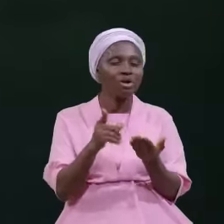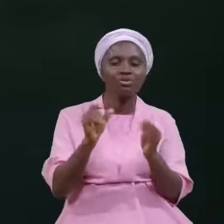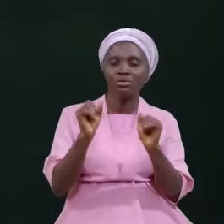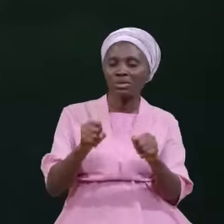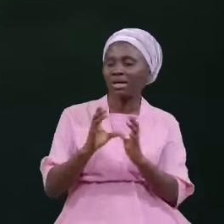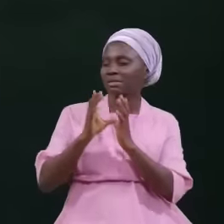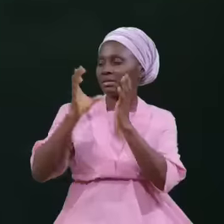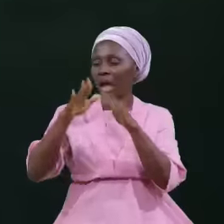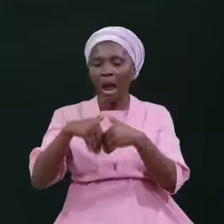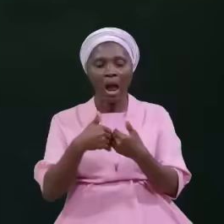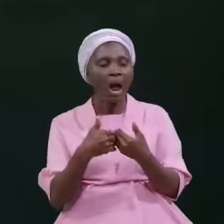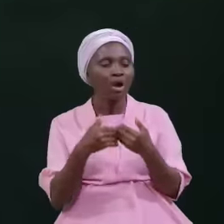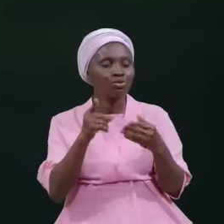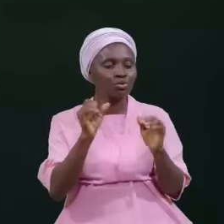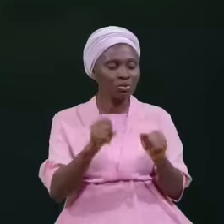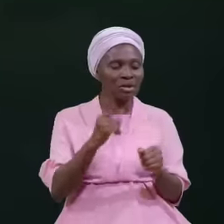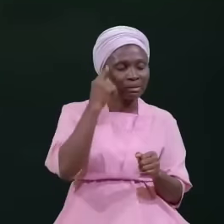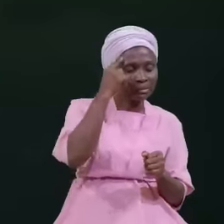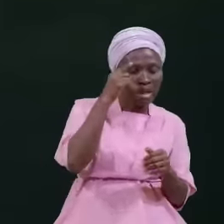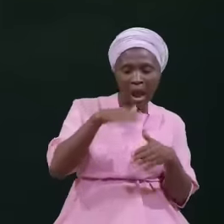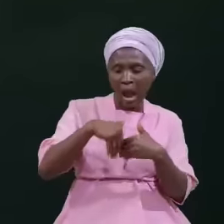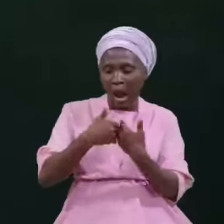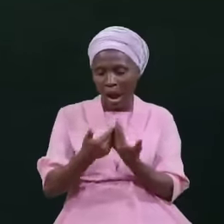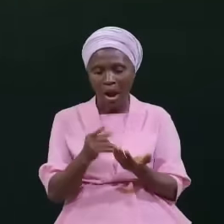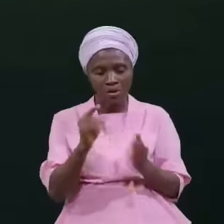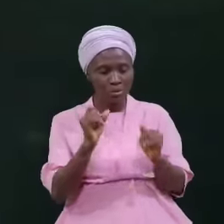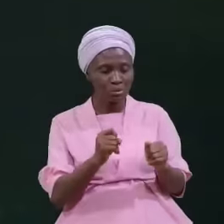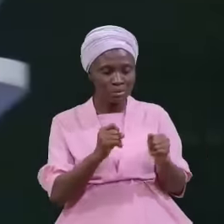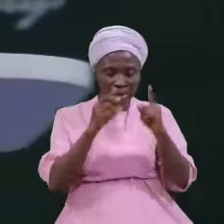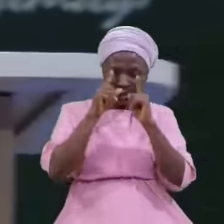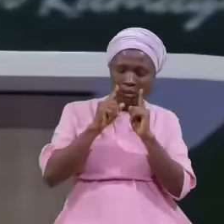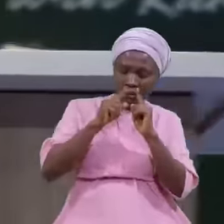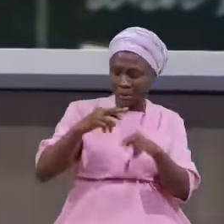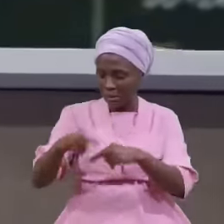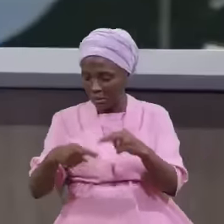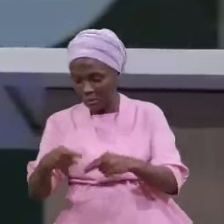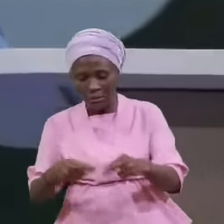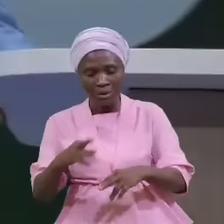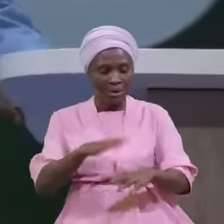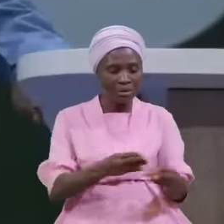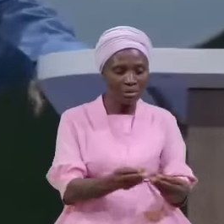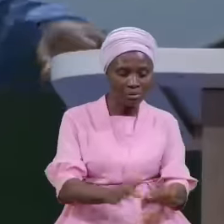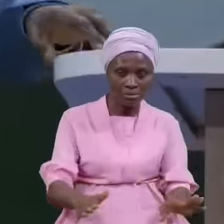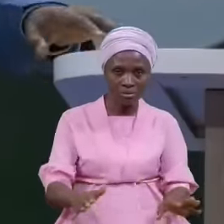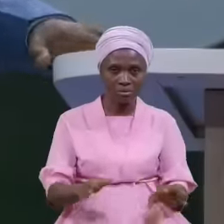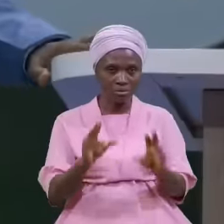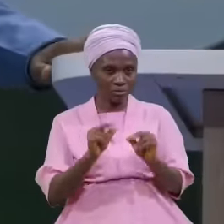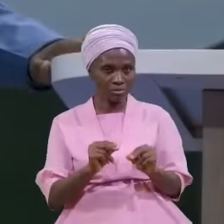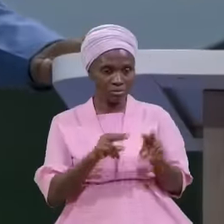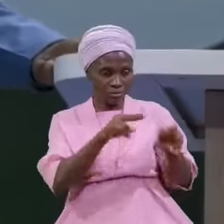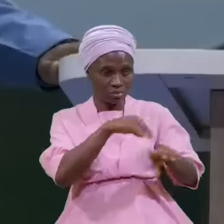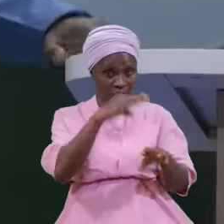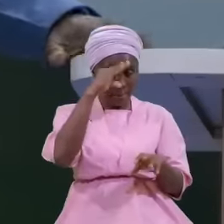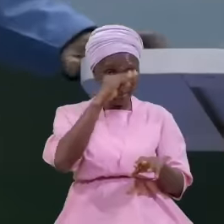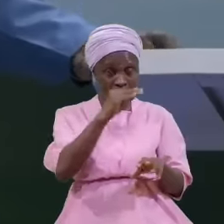you cry, how much you roll on the ground. Look at that man at the gate, beautiful. He didn't